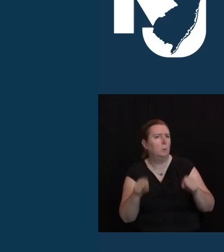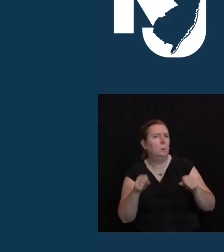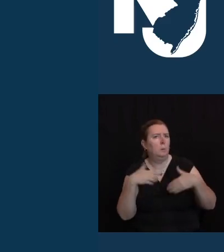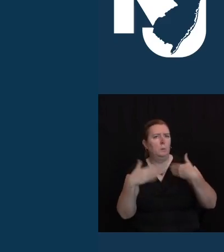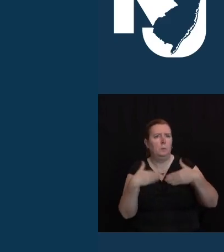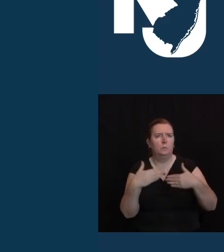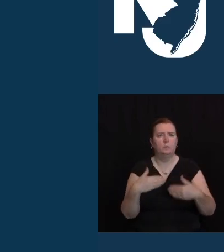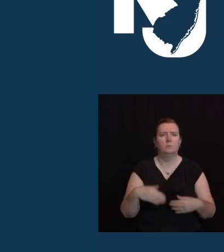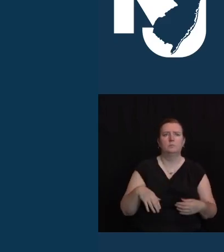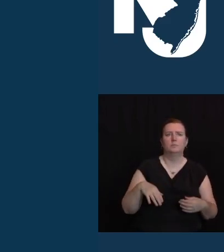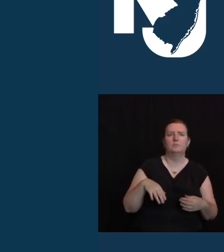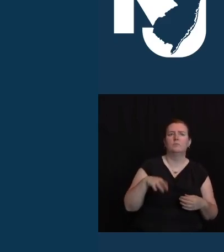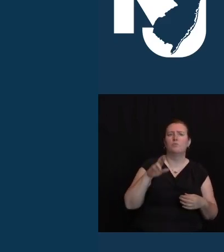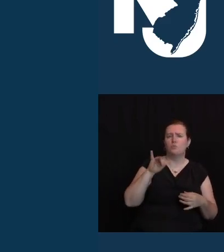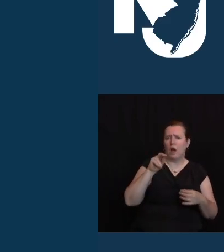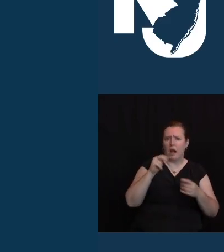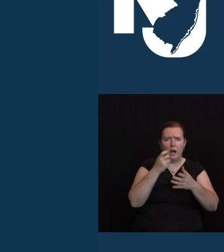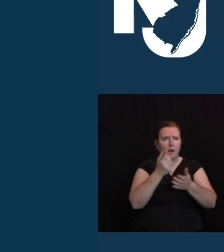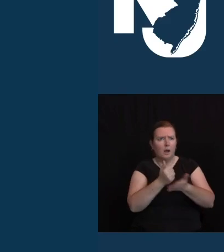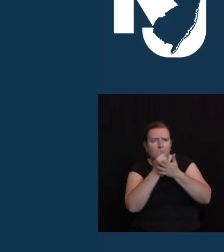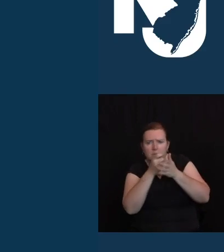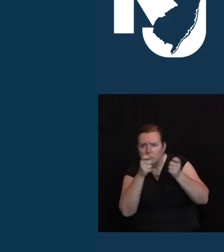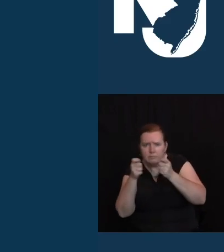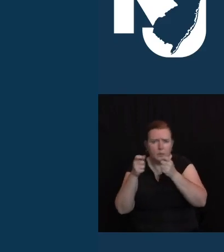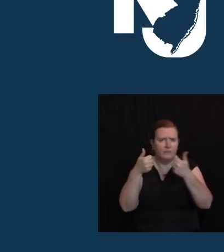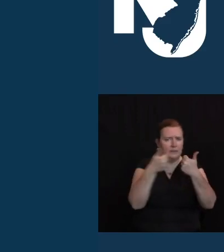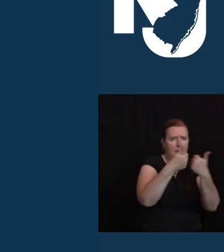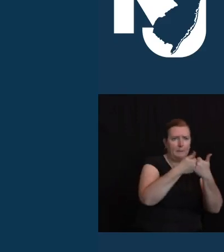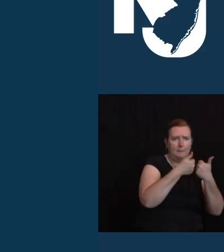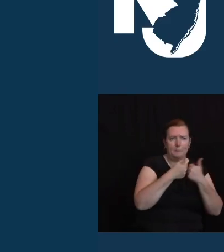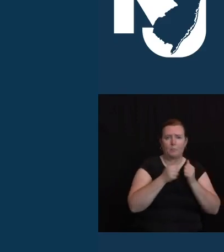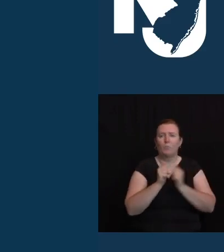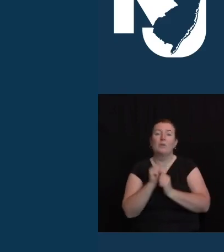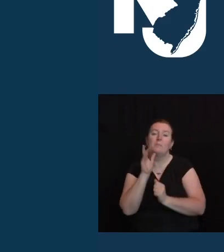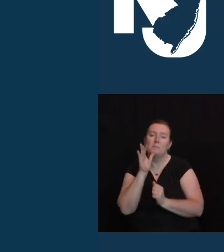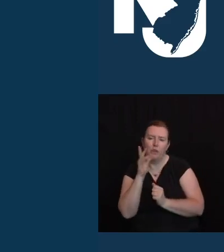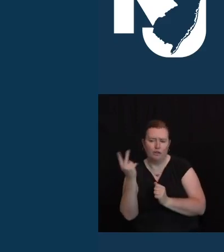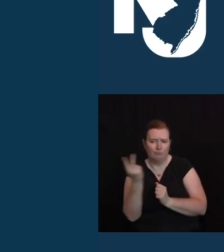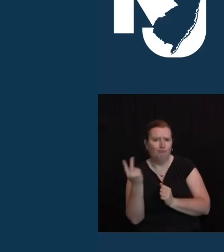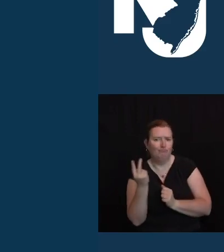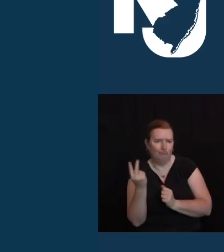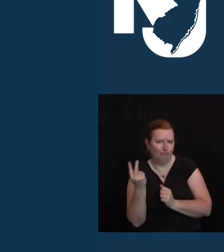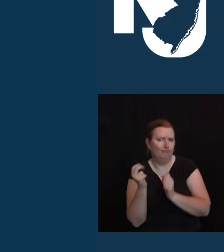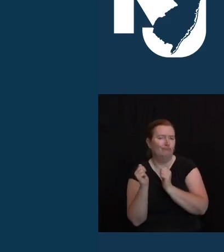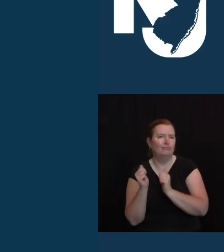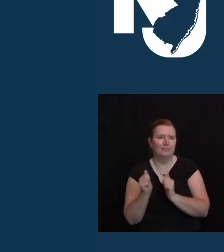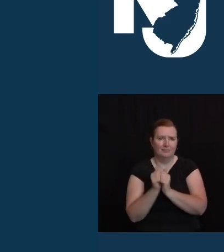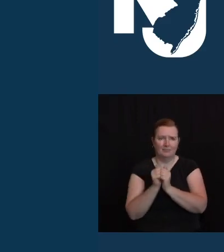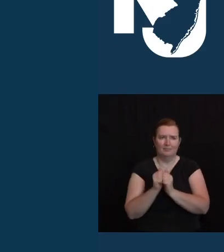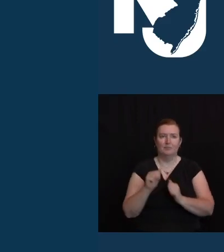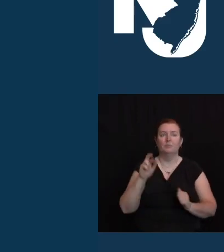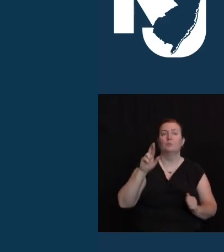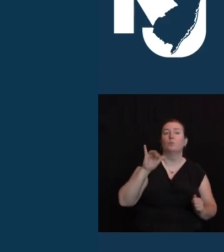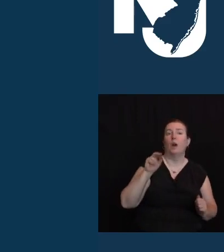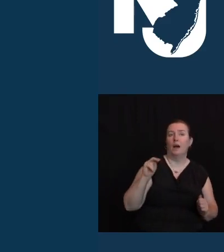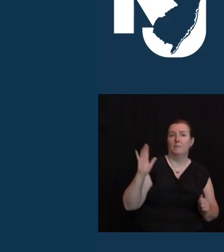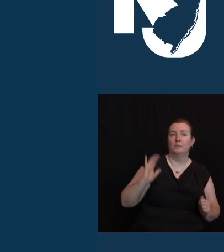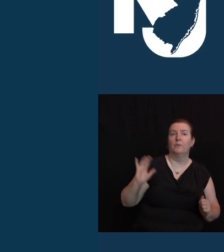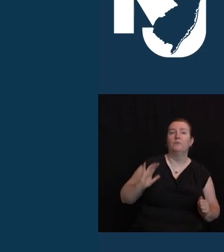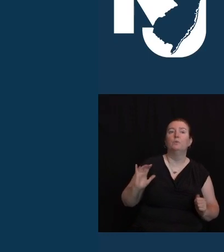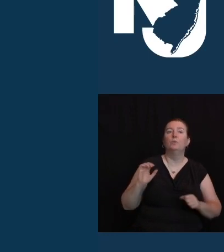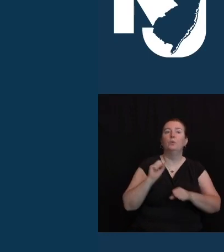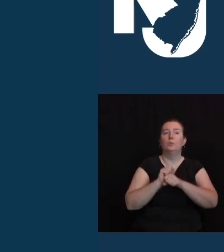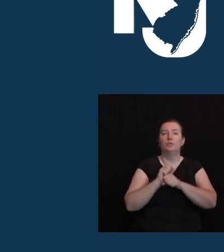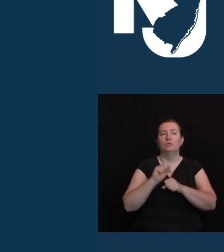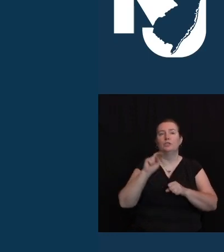arcade with his mom, who in his time spent working at the New Jersey Department of Environmental Protection. When